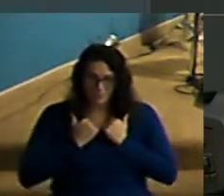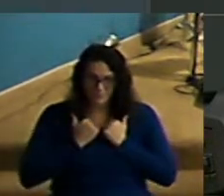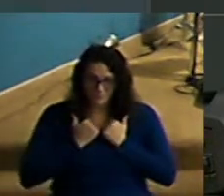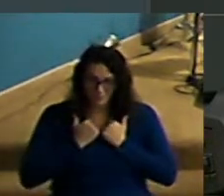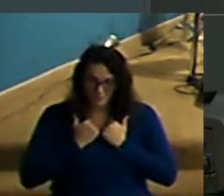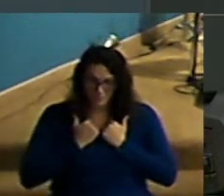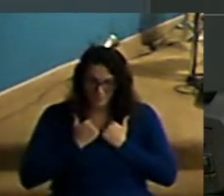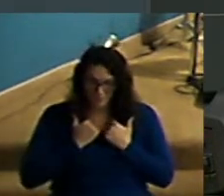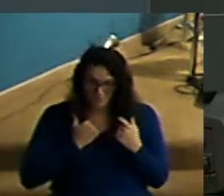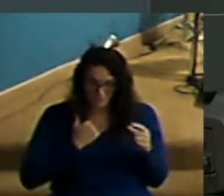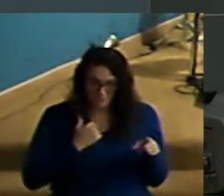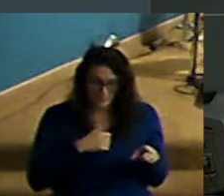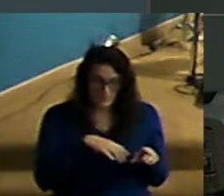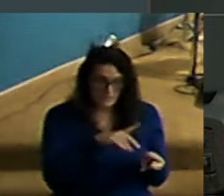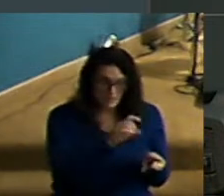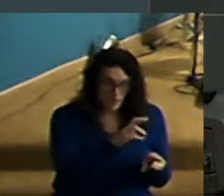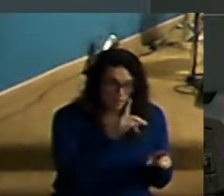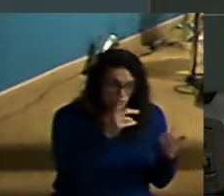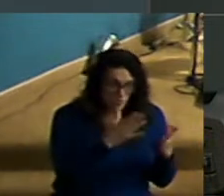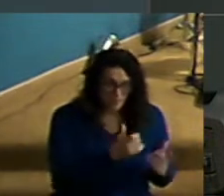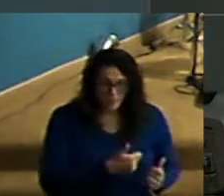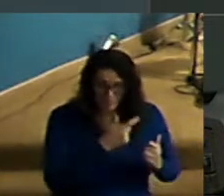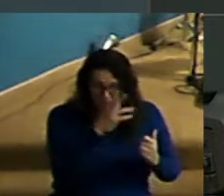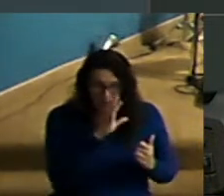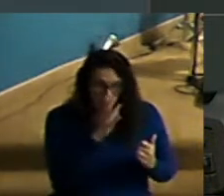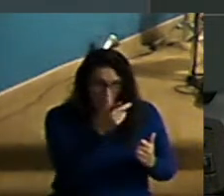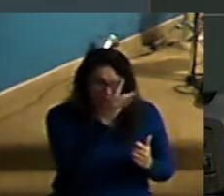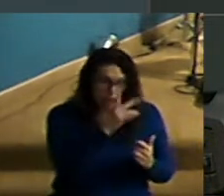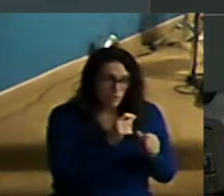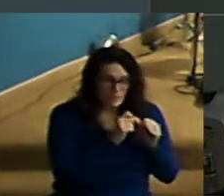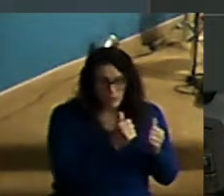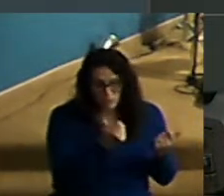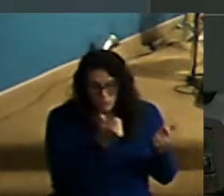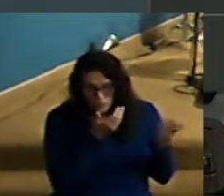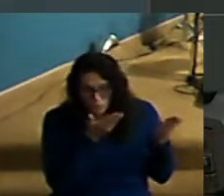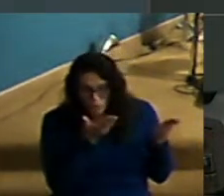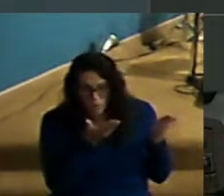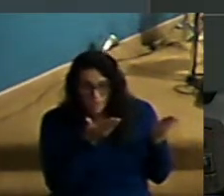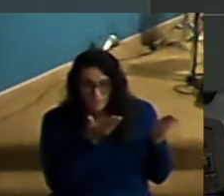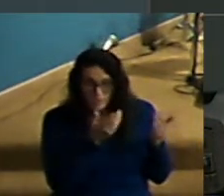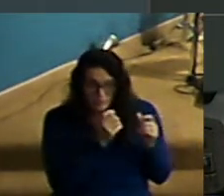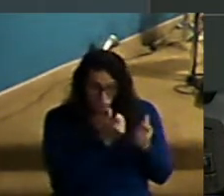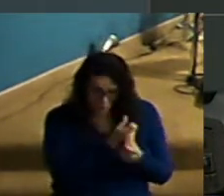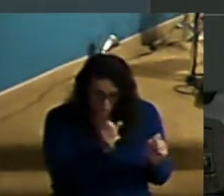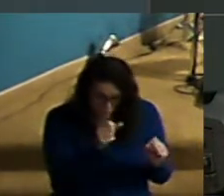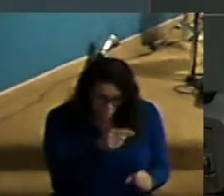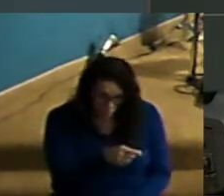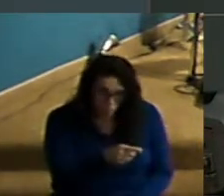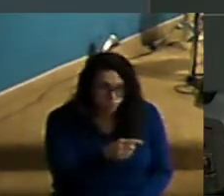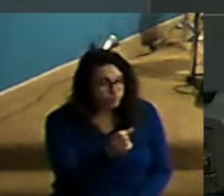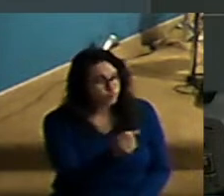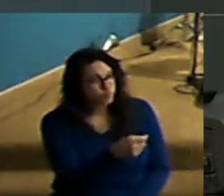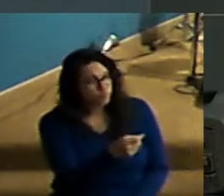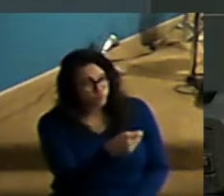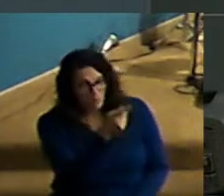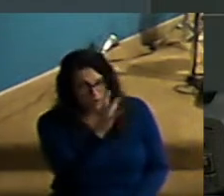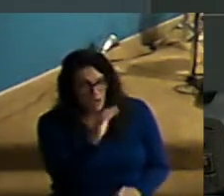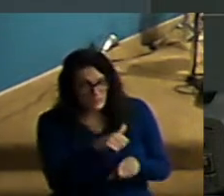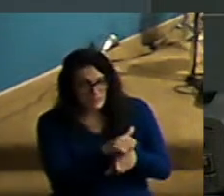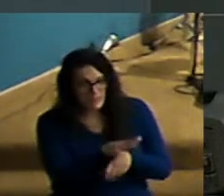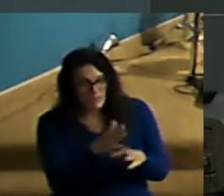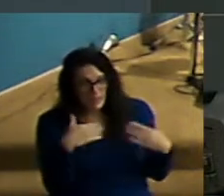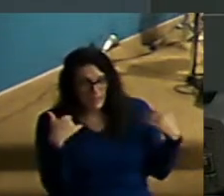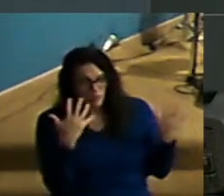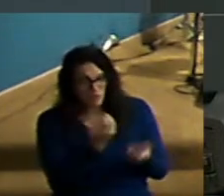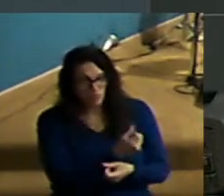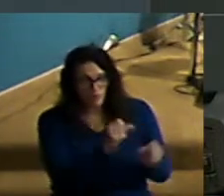Daniel, servant of the living God, has you, the God whom you continually serve, been able to rescue you? God sent an angel to